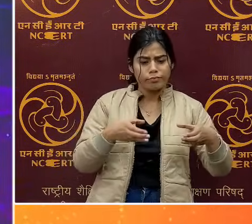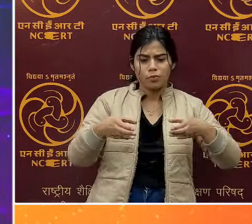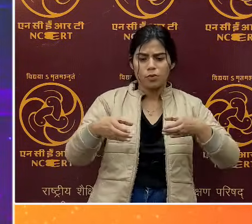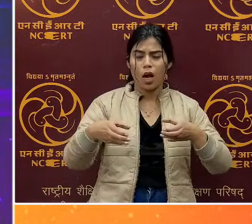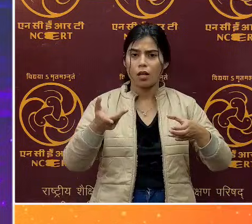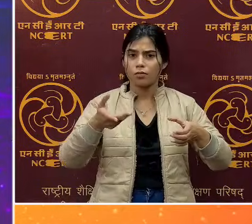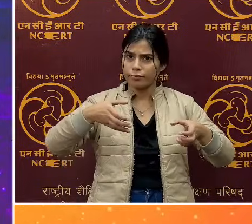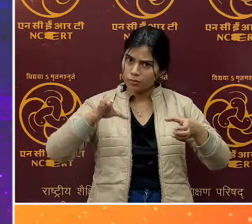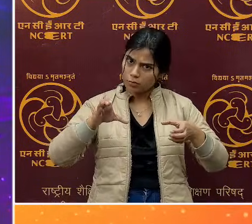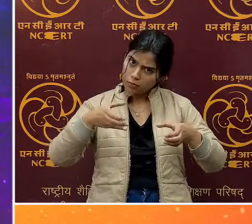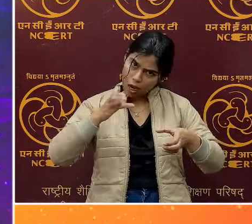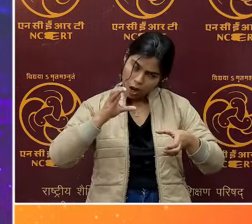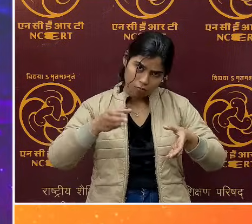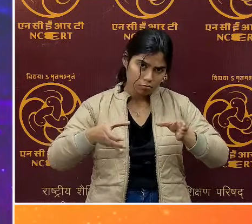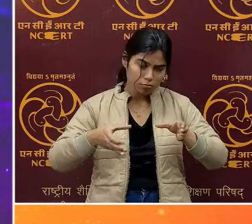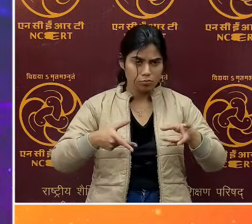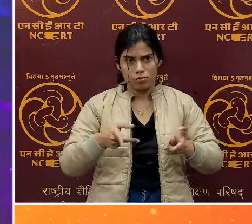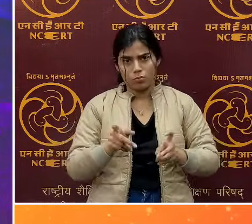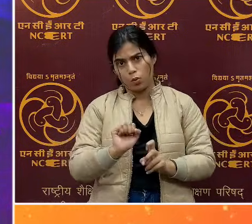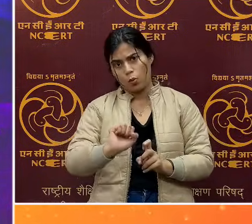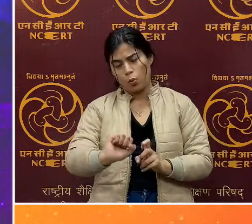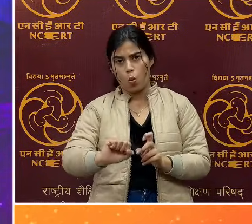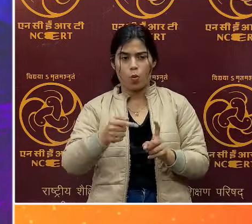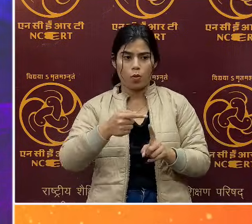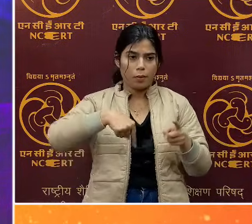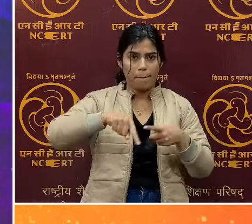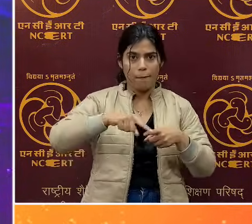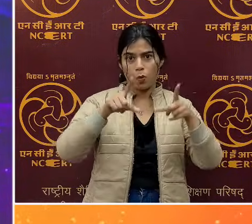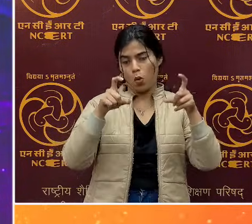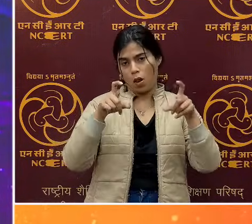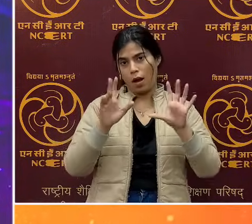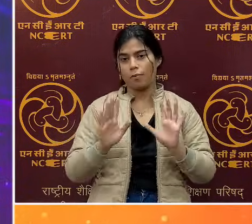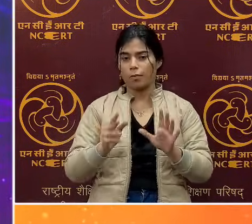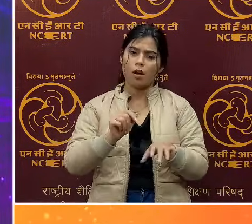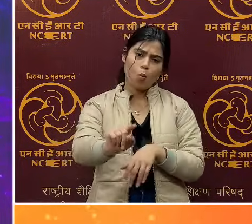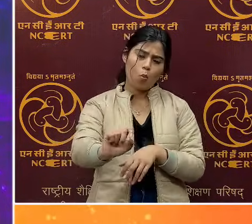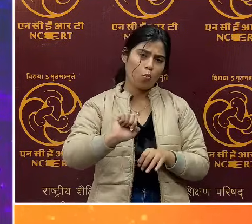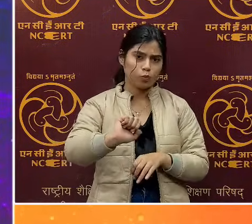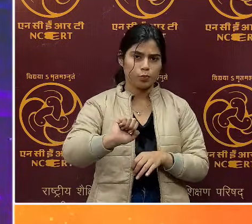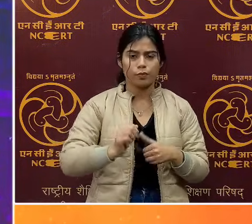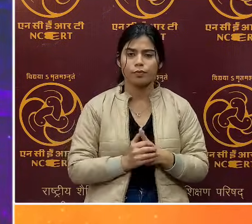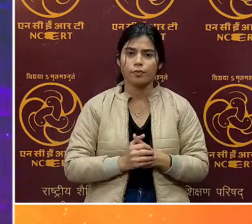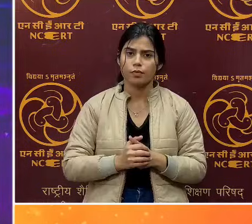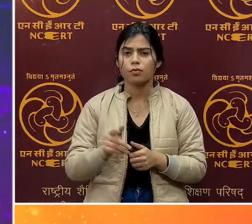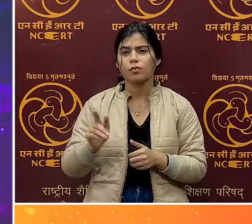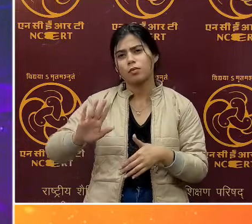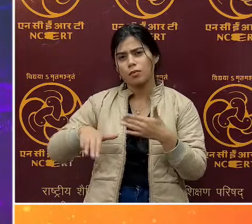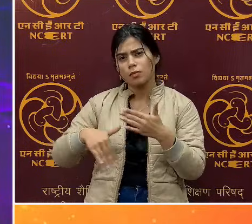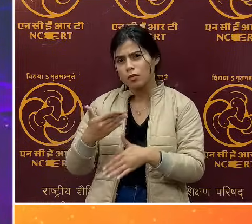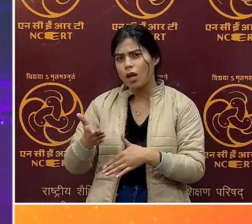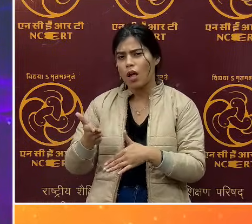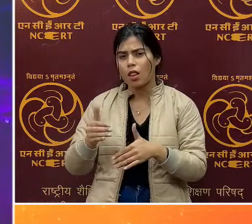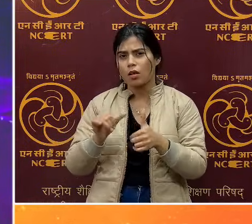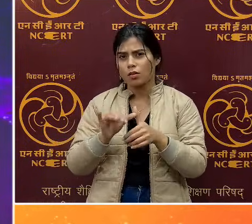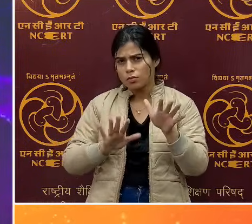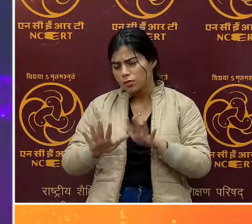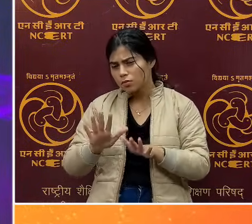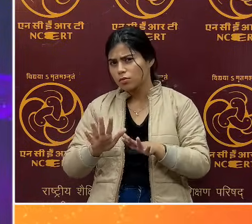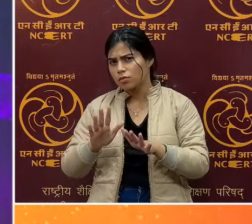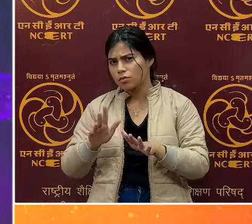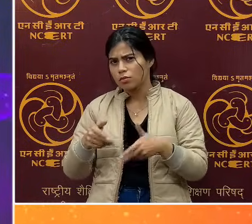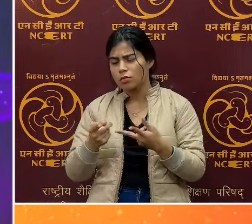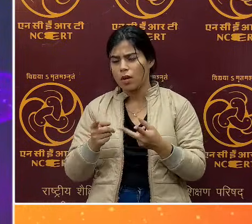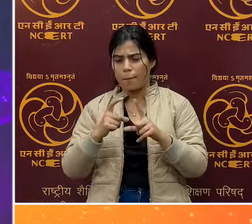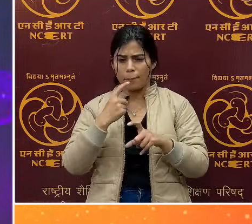simpler things as cups Yes. to make your own pinhole cameras. Okay, so after this, can we have another applications of these